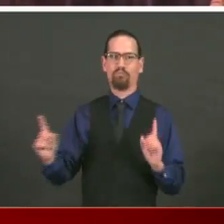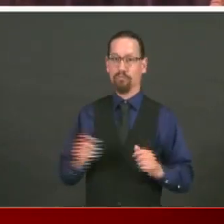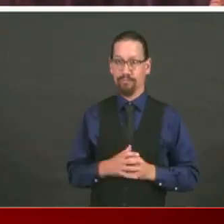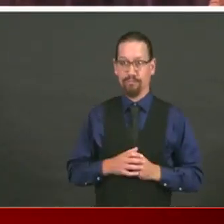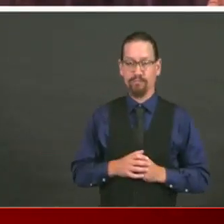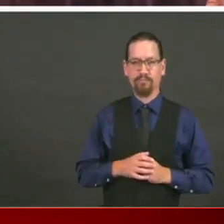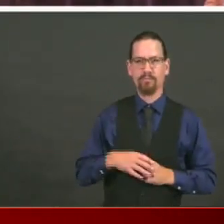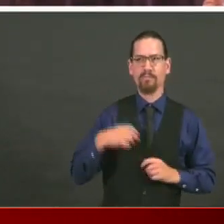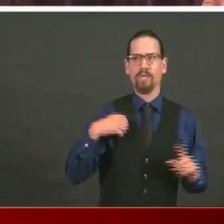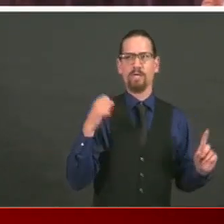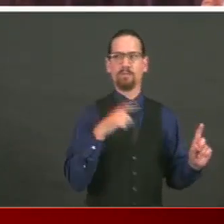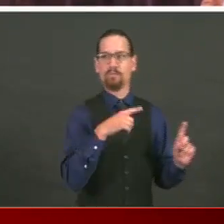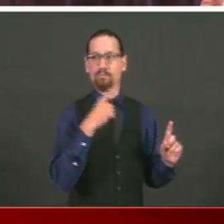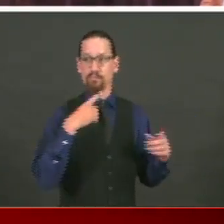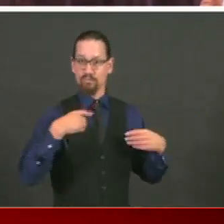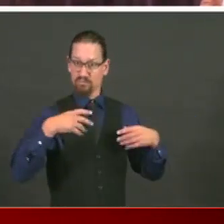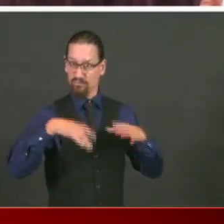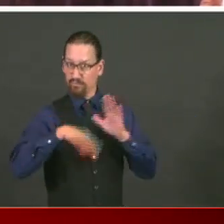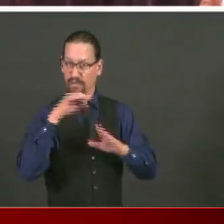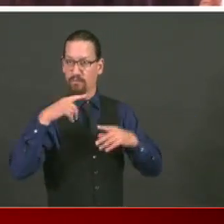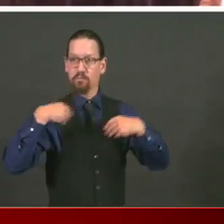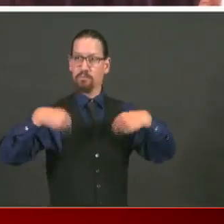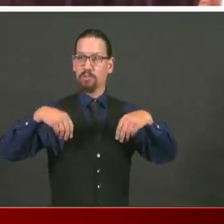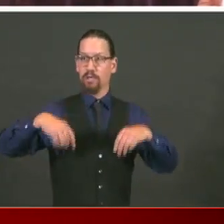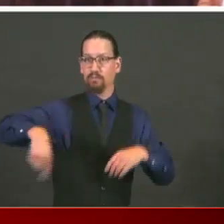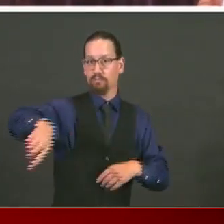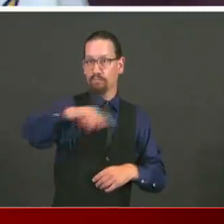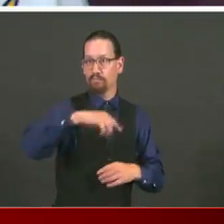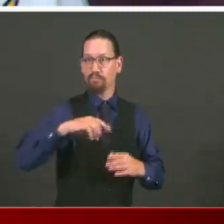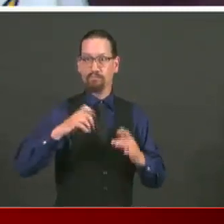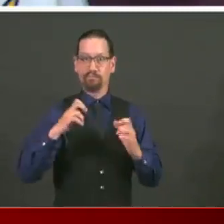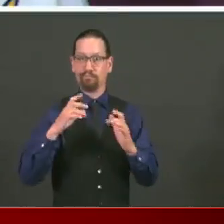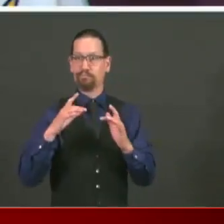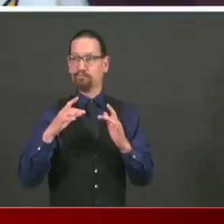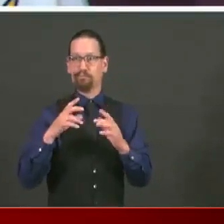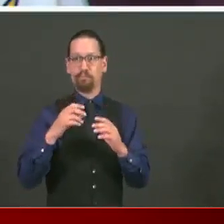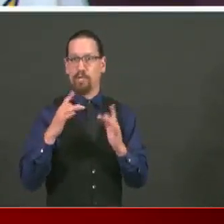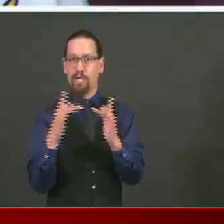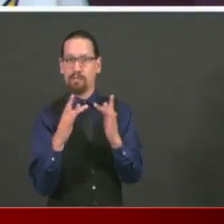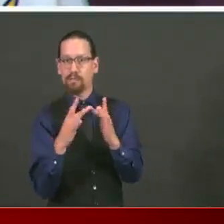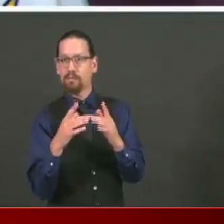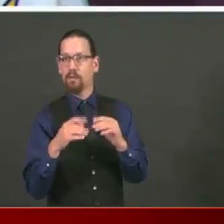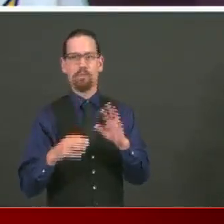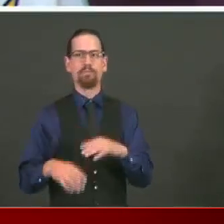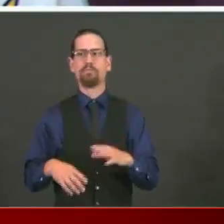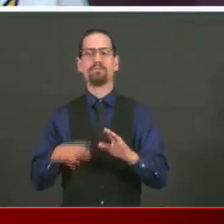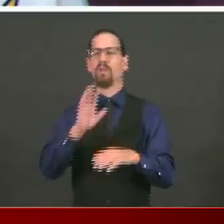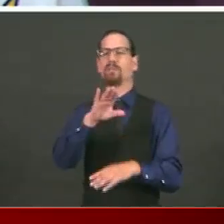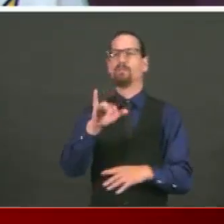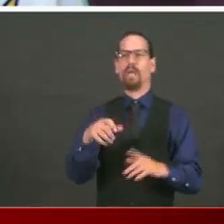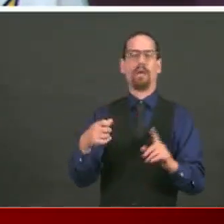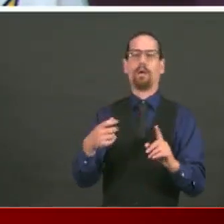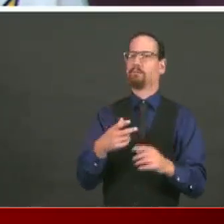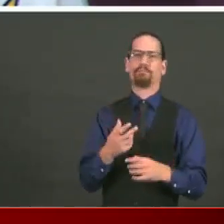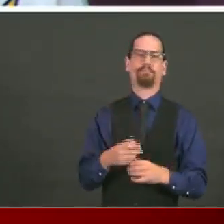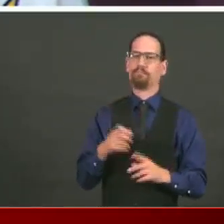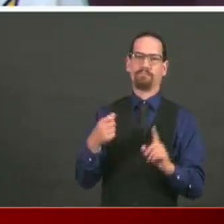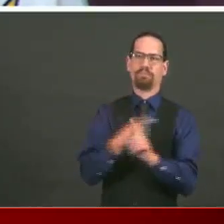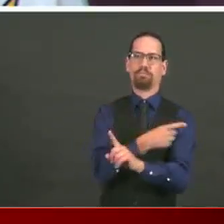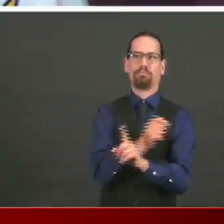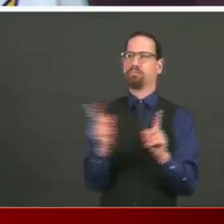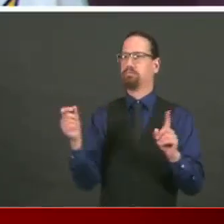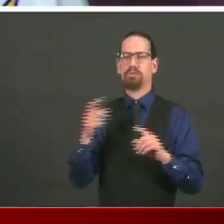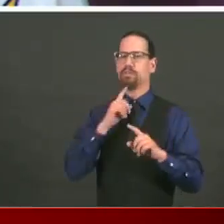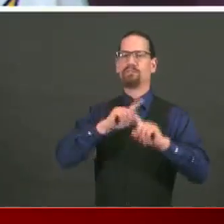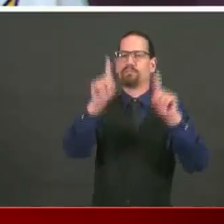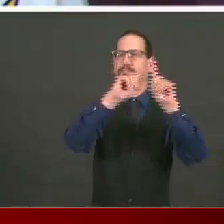that have had high cases that trace back to them, or is it unclear? Those are scattered. We are seeing them as well. The